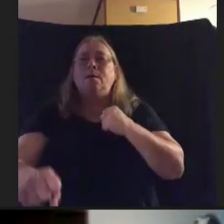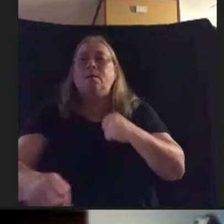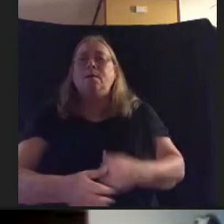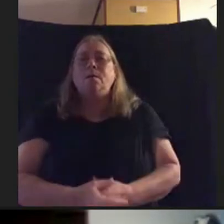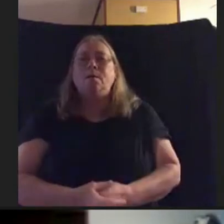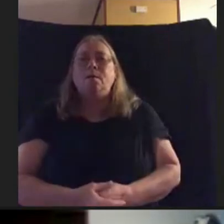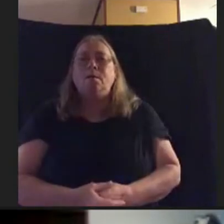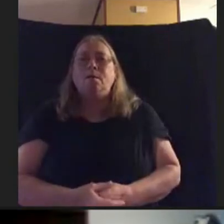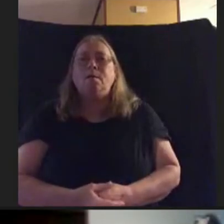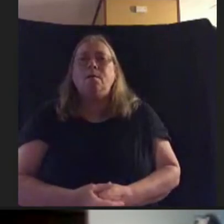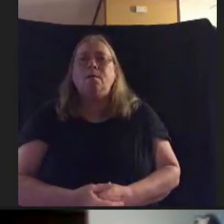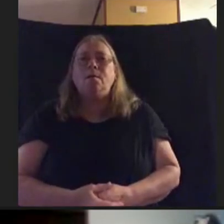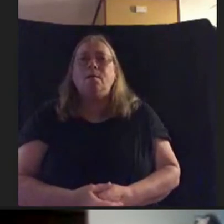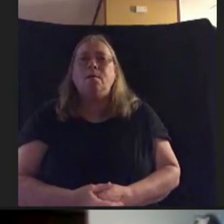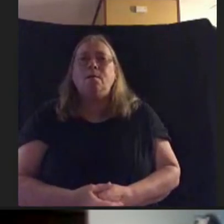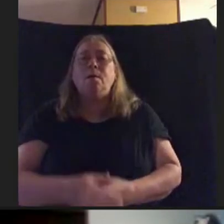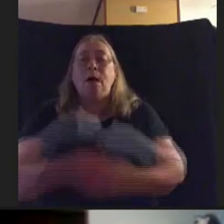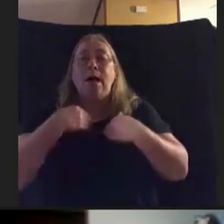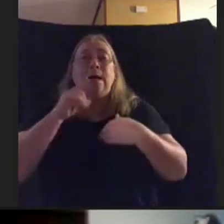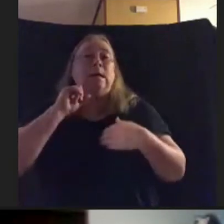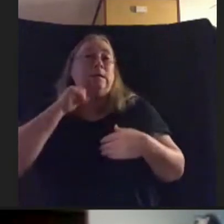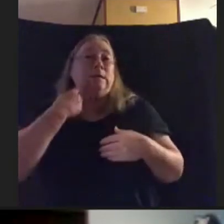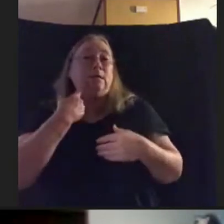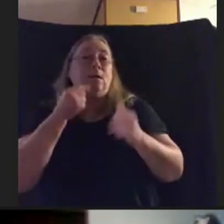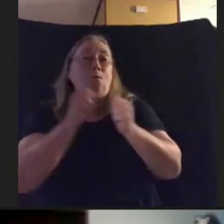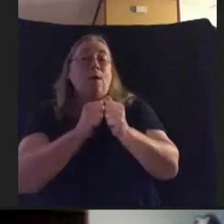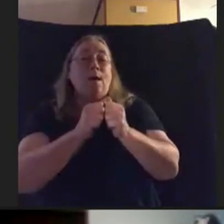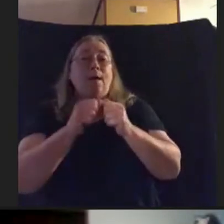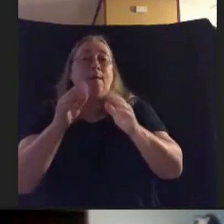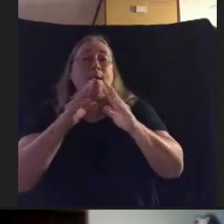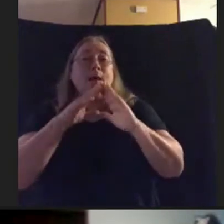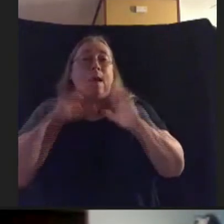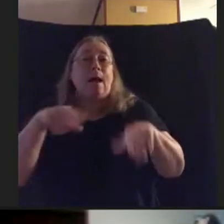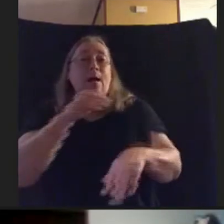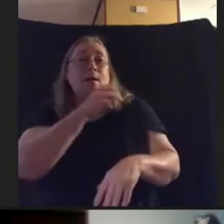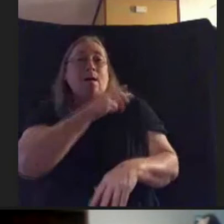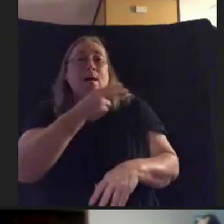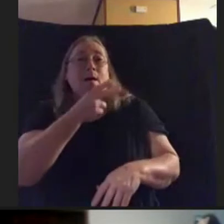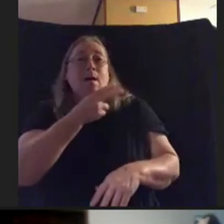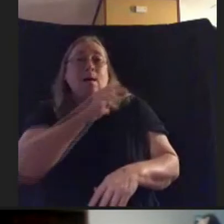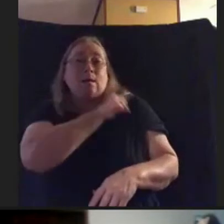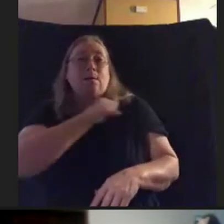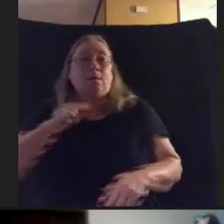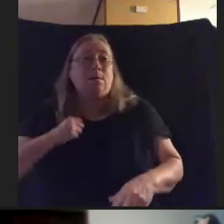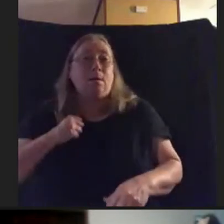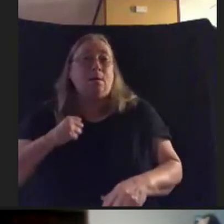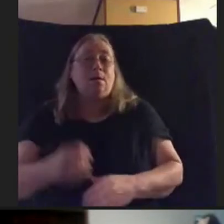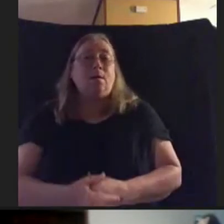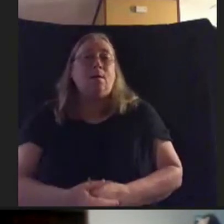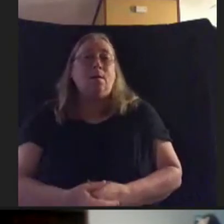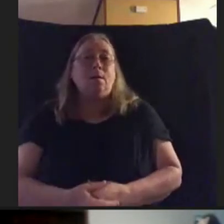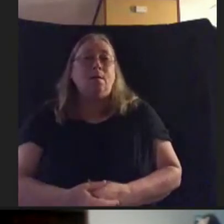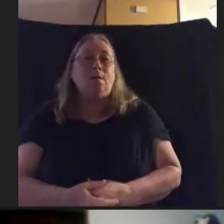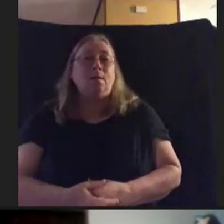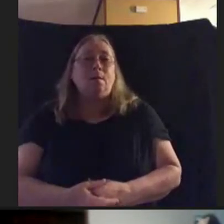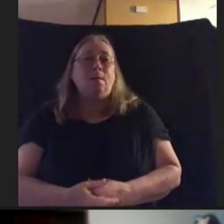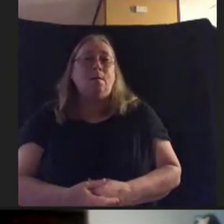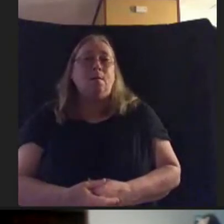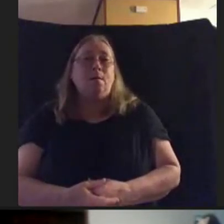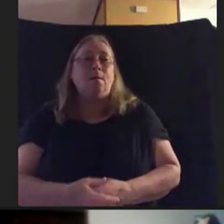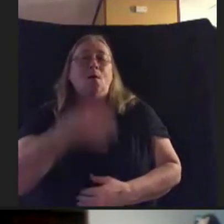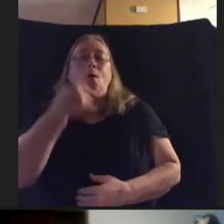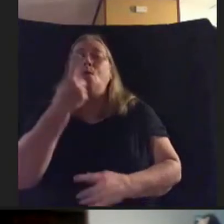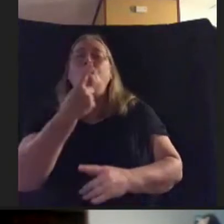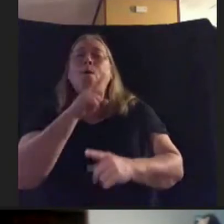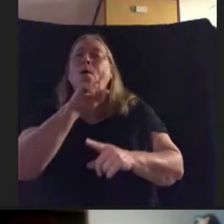We've had a series of conversations with House and the Senate. We've gone over different options. And one of the questions that has asked to me